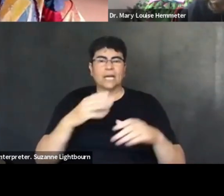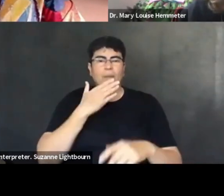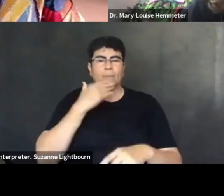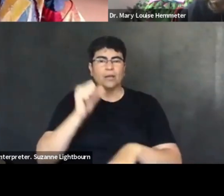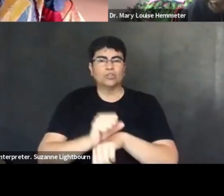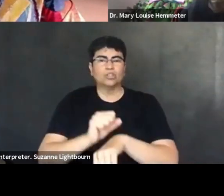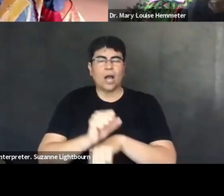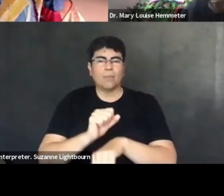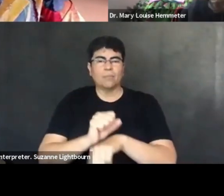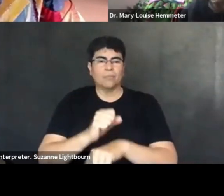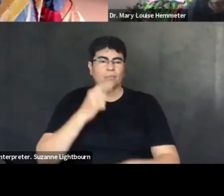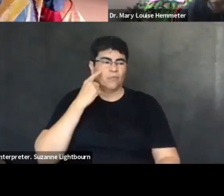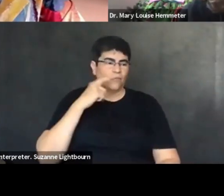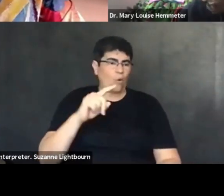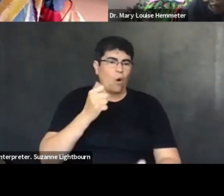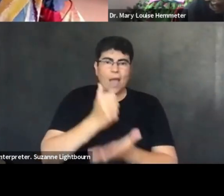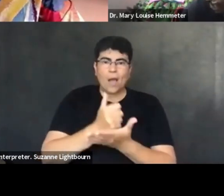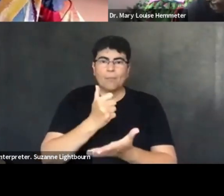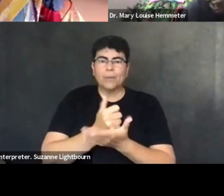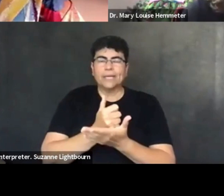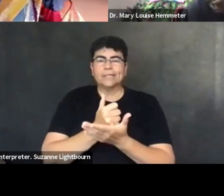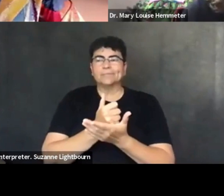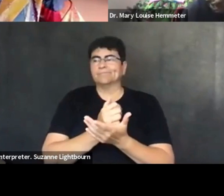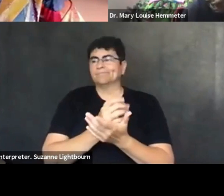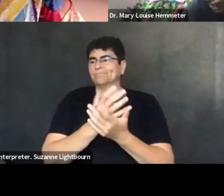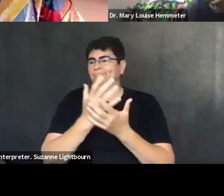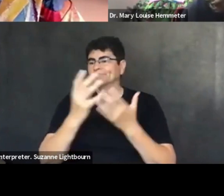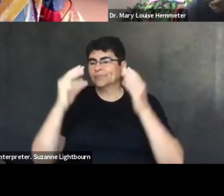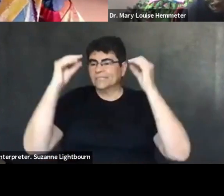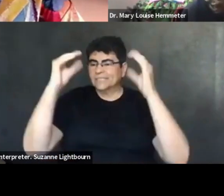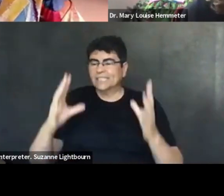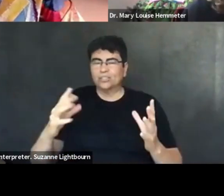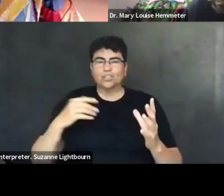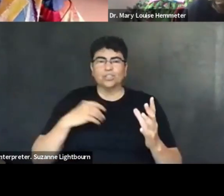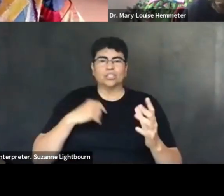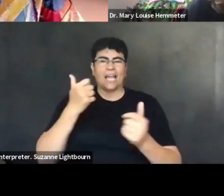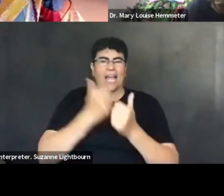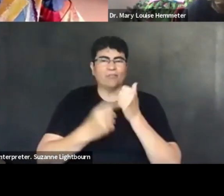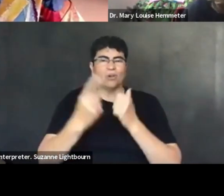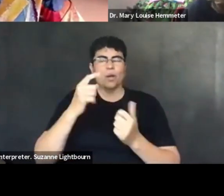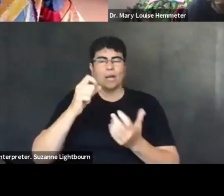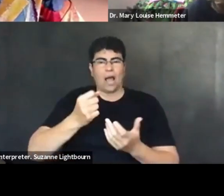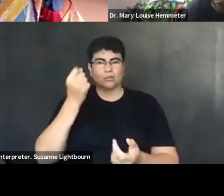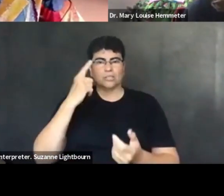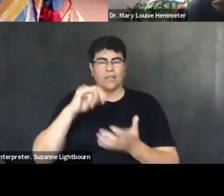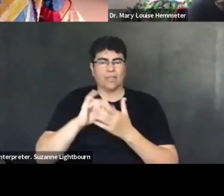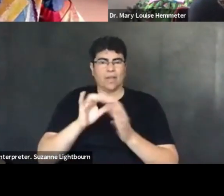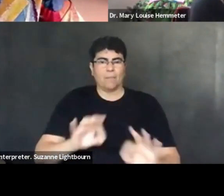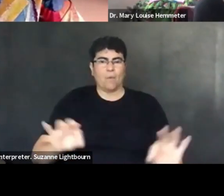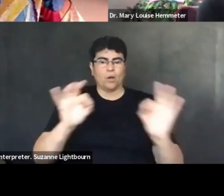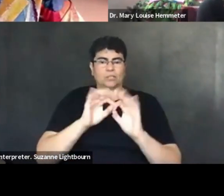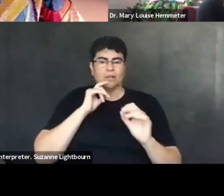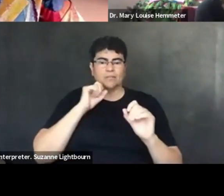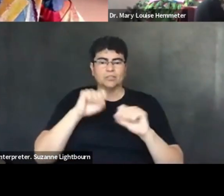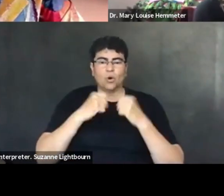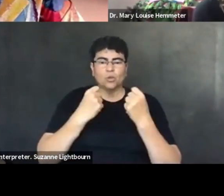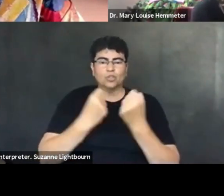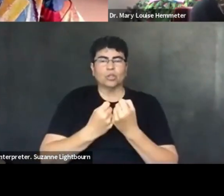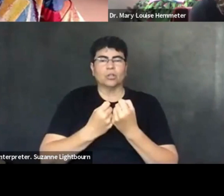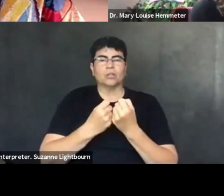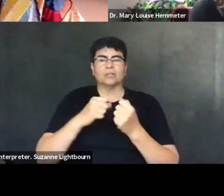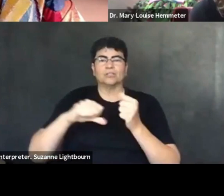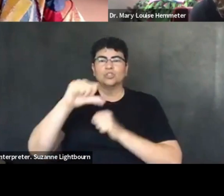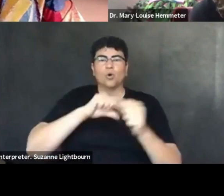in terms of helping teachers and everyone else understand the importance of social emotional development